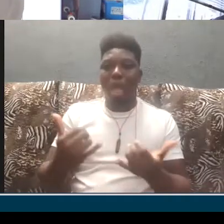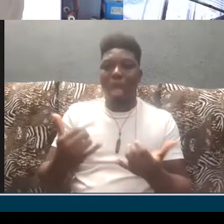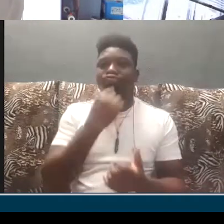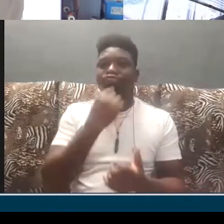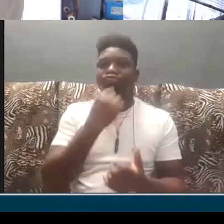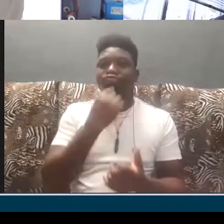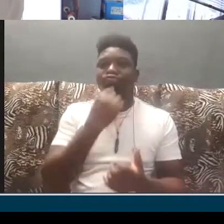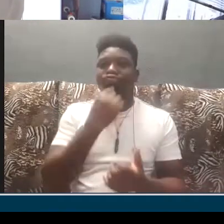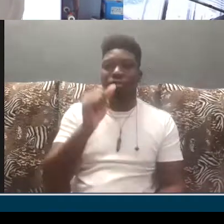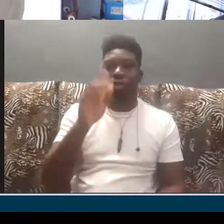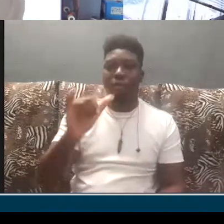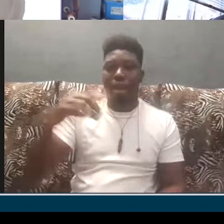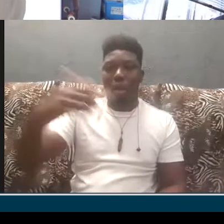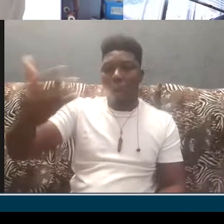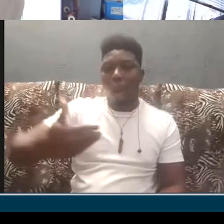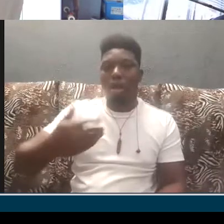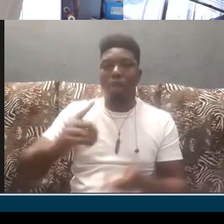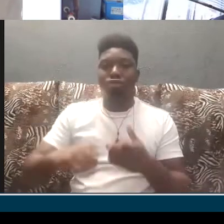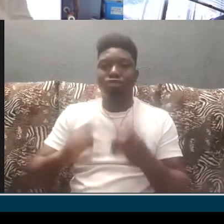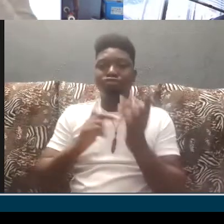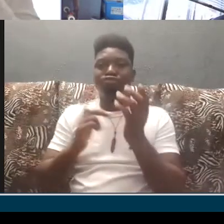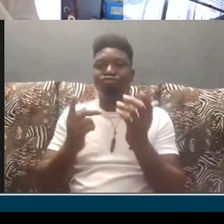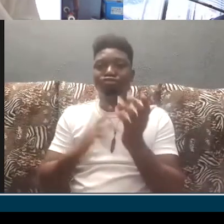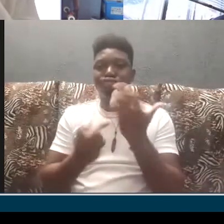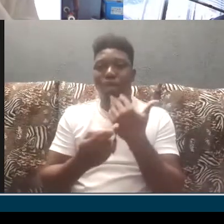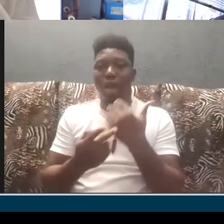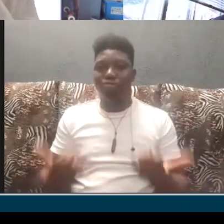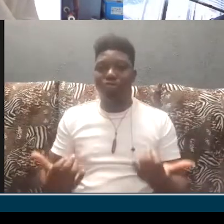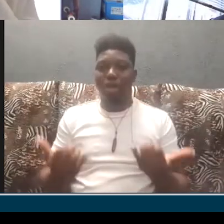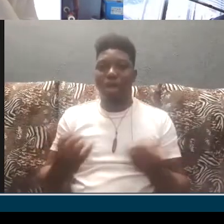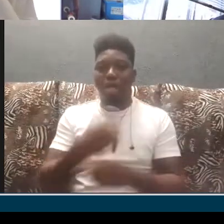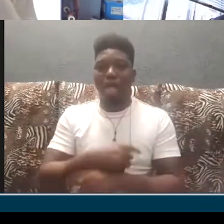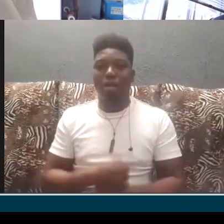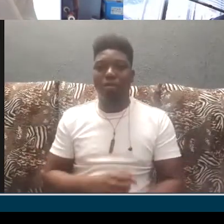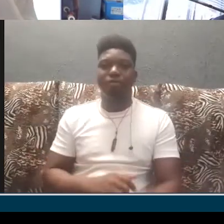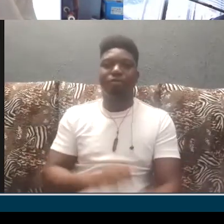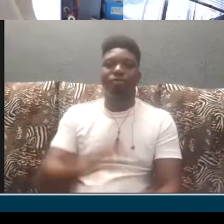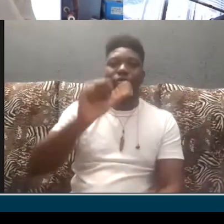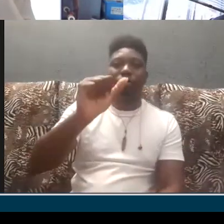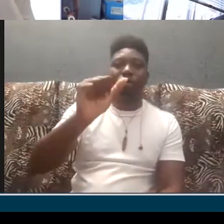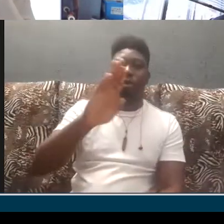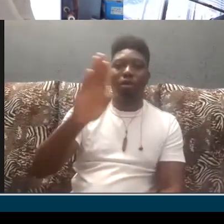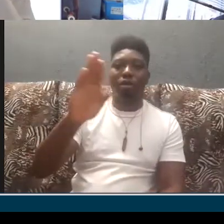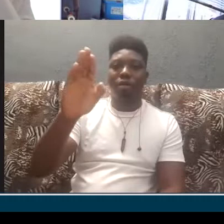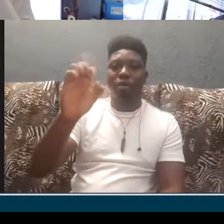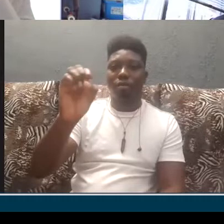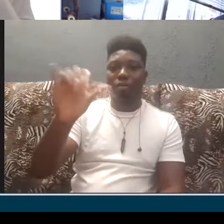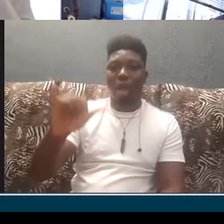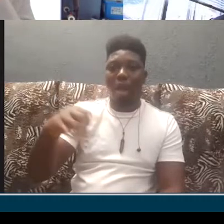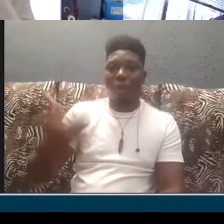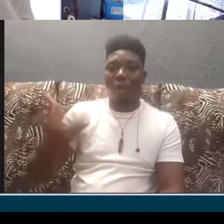to today's session. Abby, in preparing for